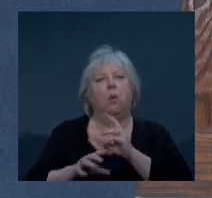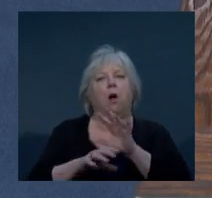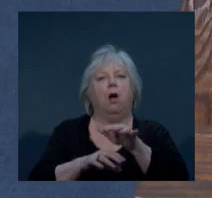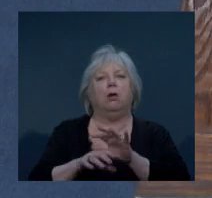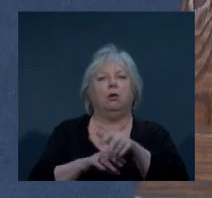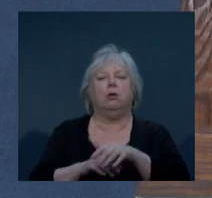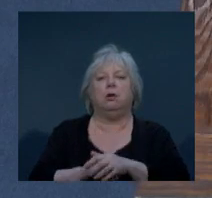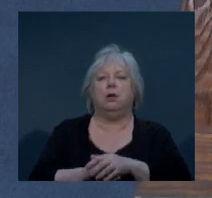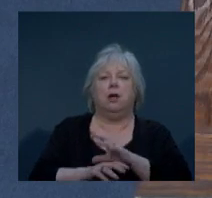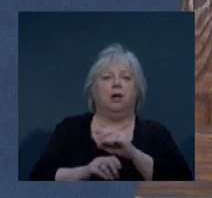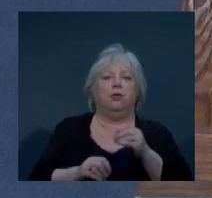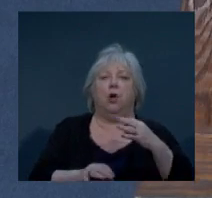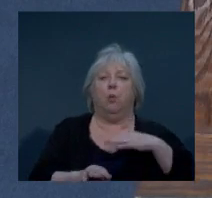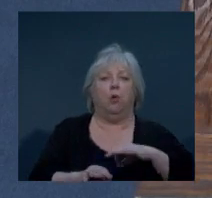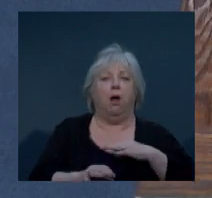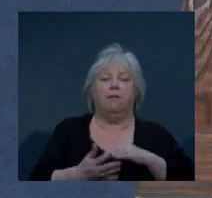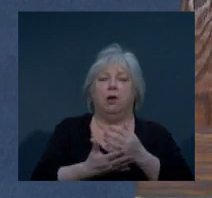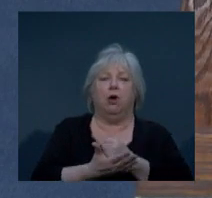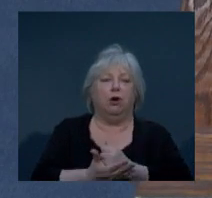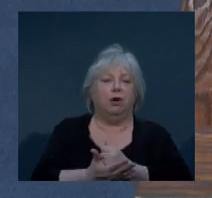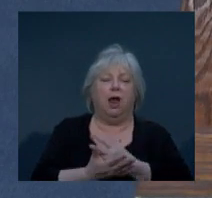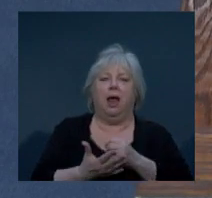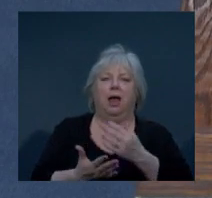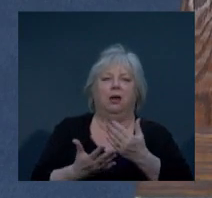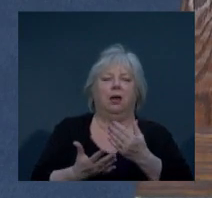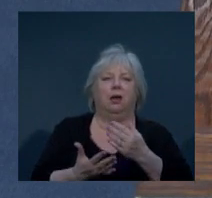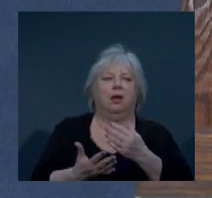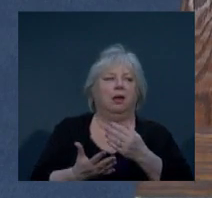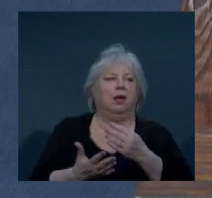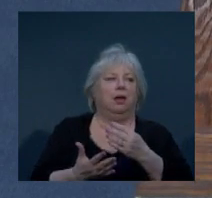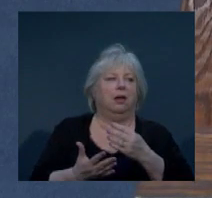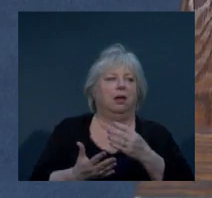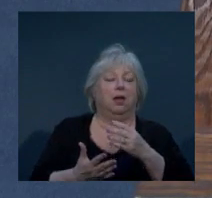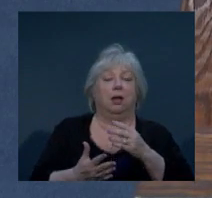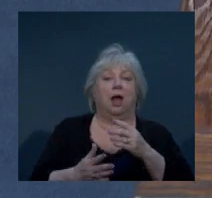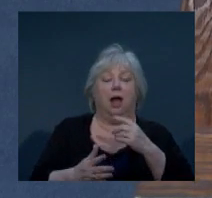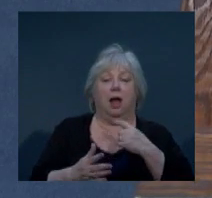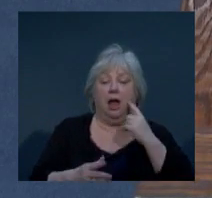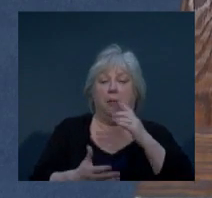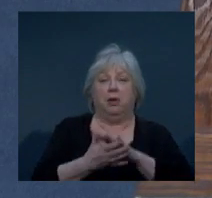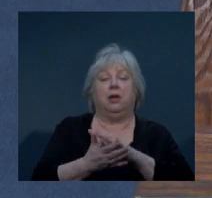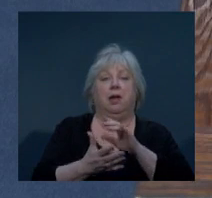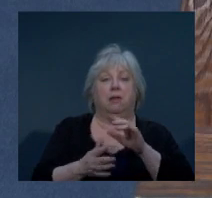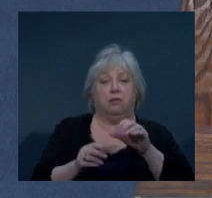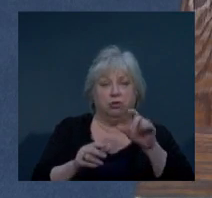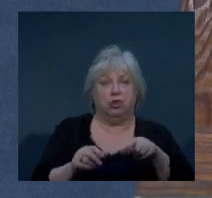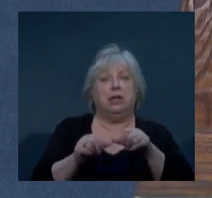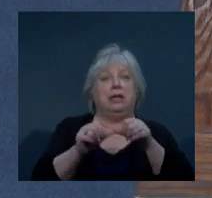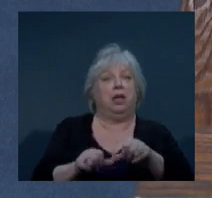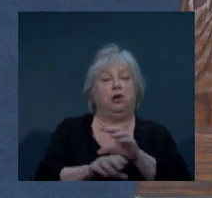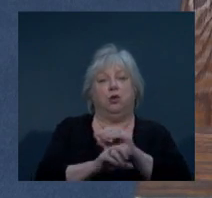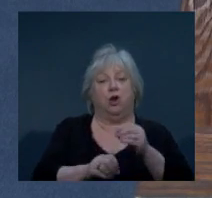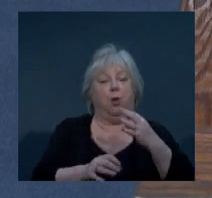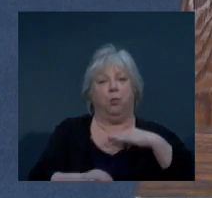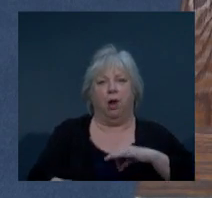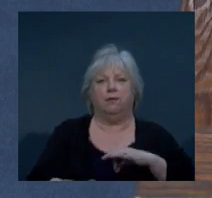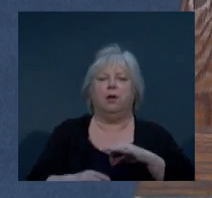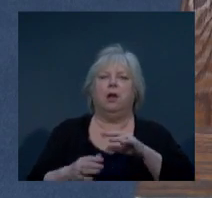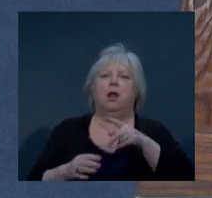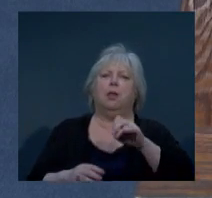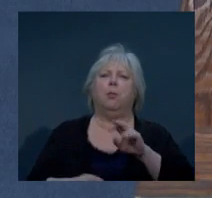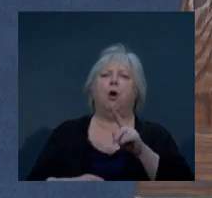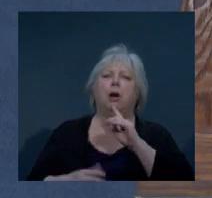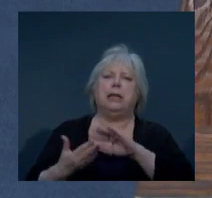There is no profit made there, and there should not be profit made there. The park is a city